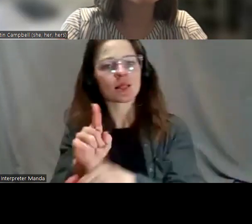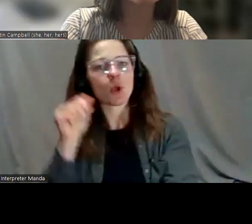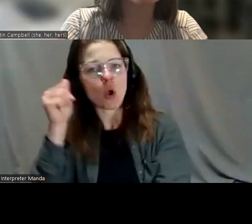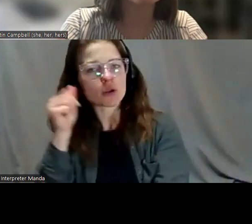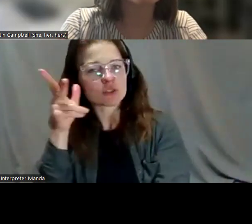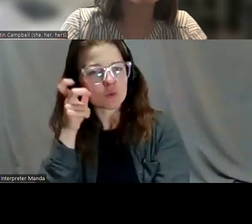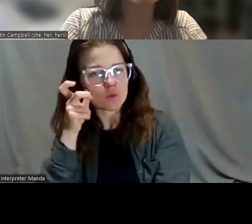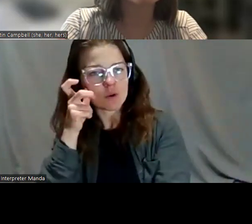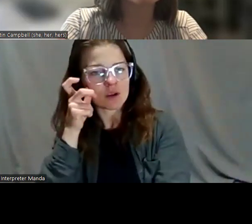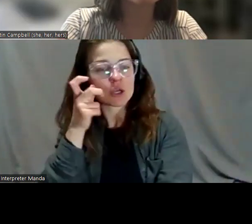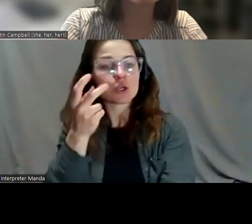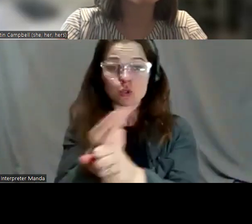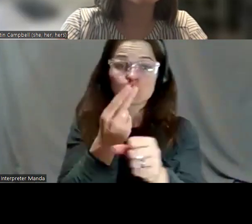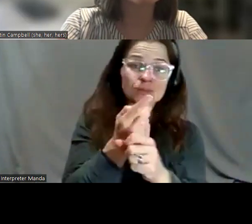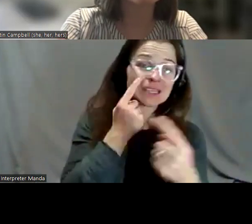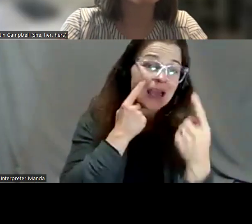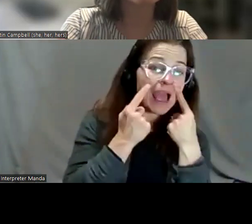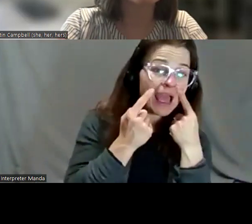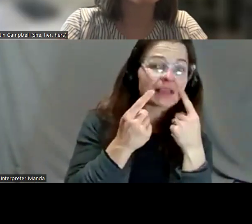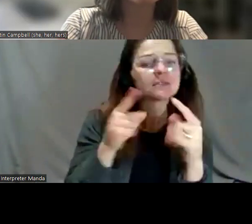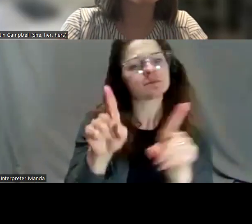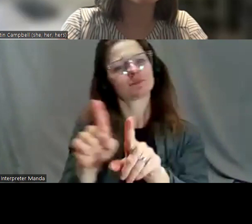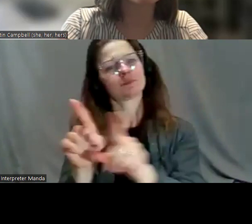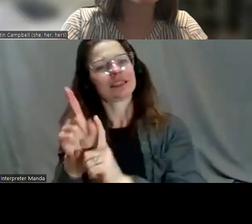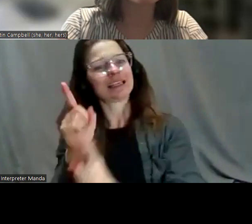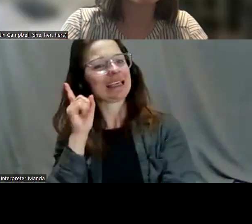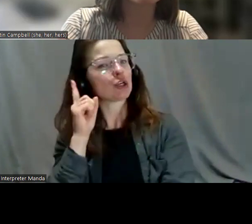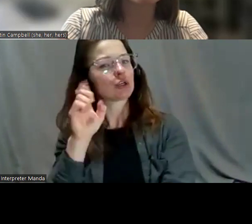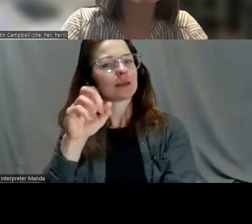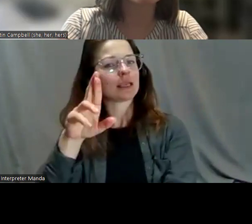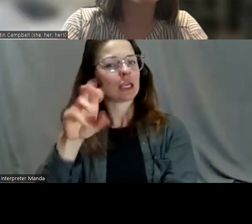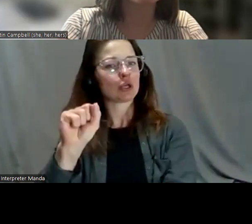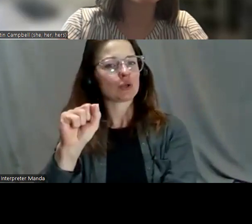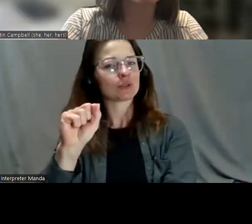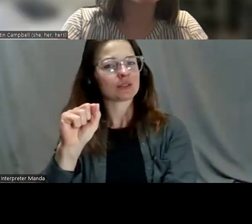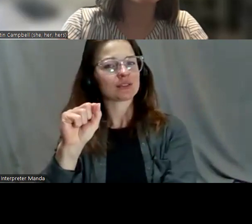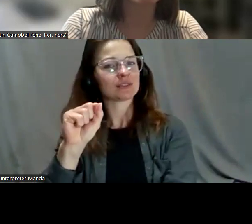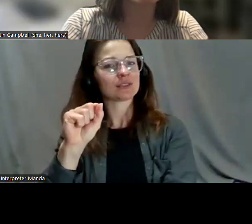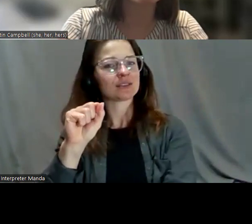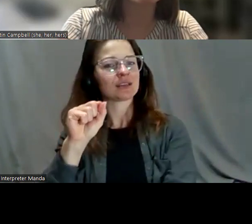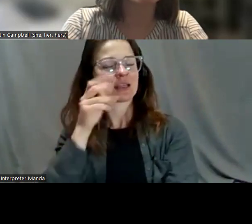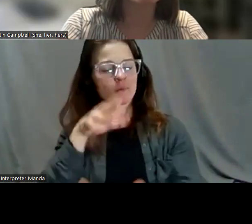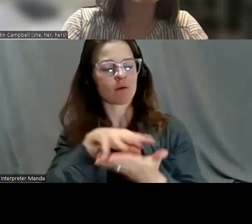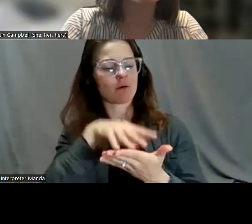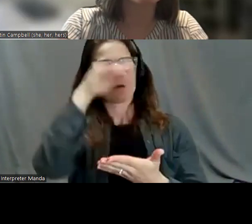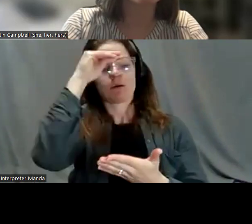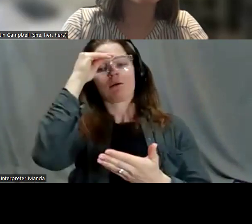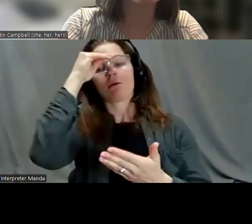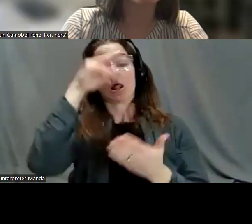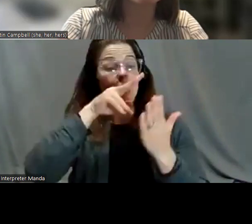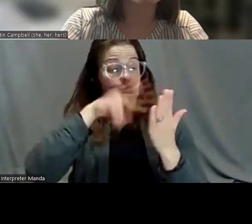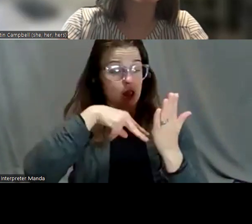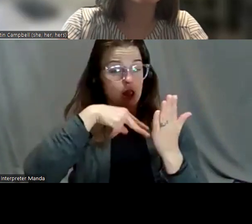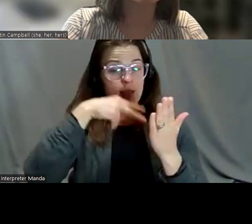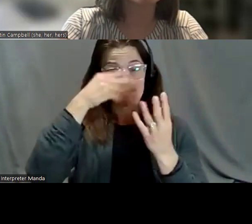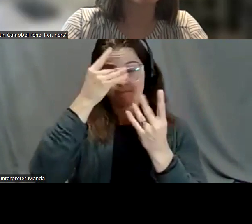using your eyes, but you're also using your ears to process the reading that you're doing, even